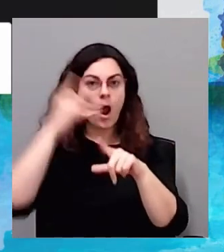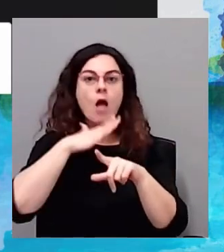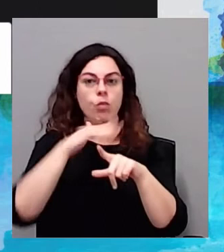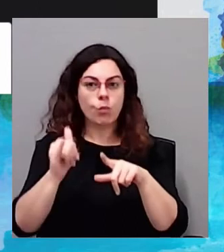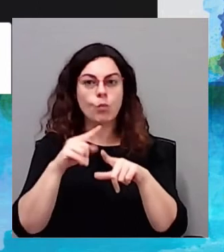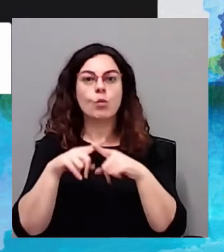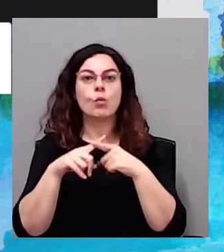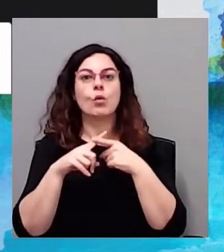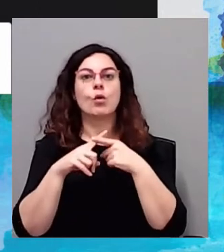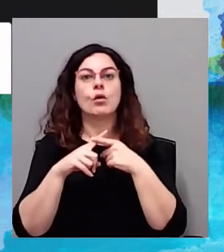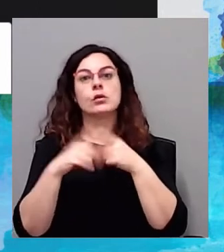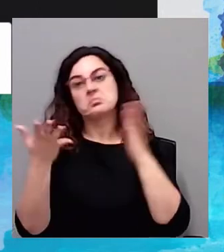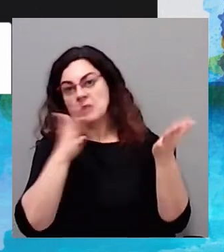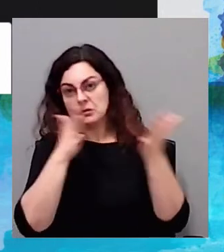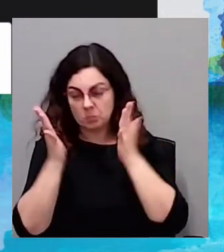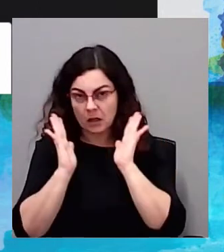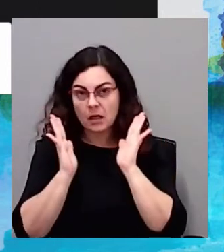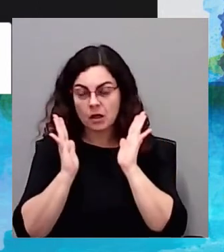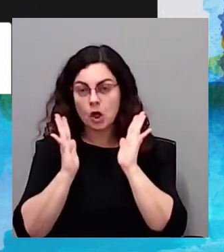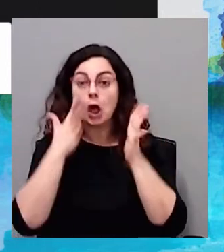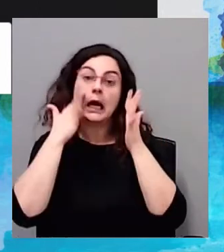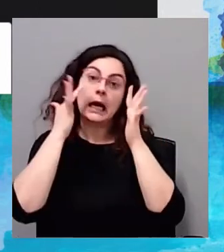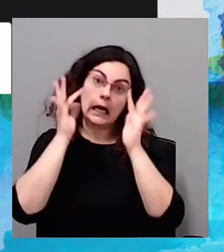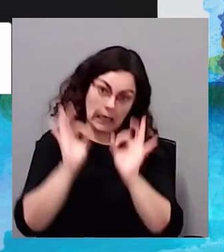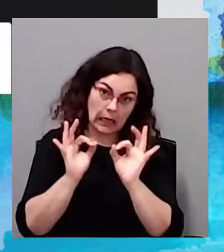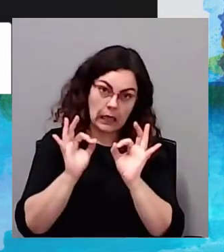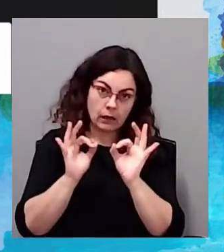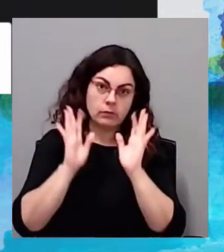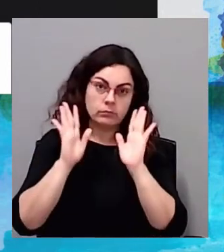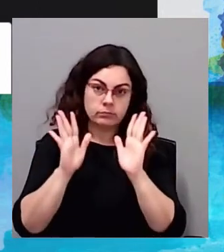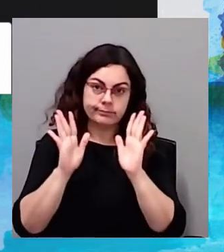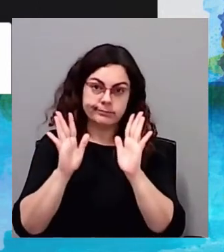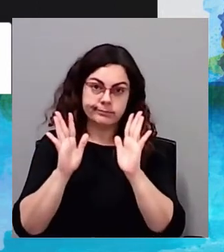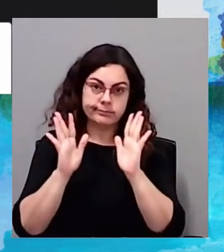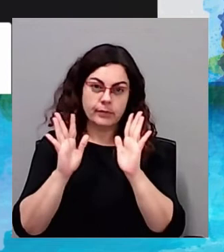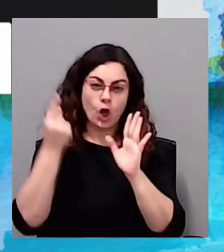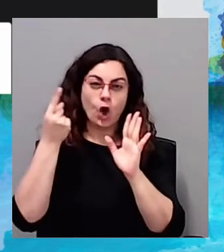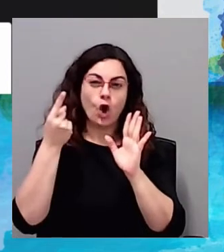is in blue. It's realistic, but it does have